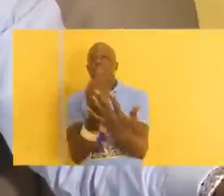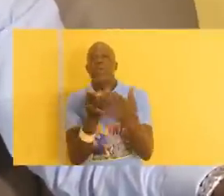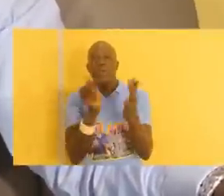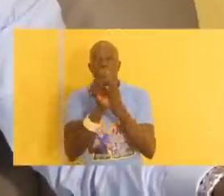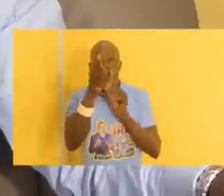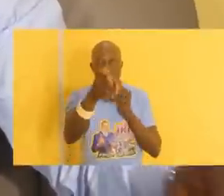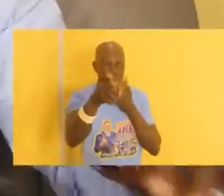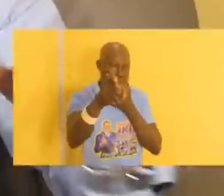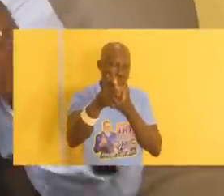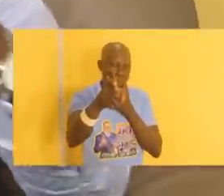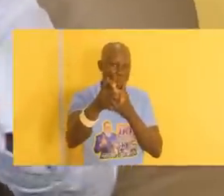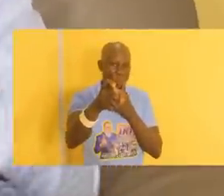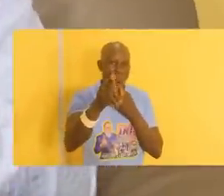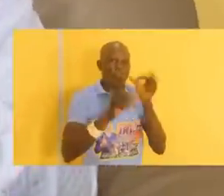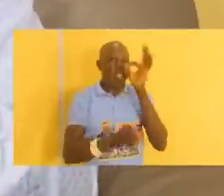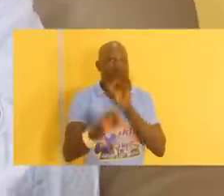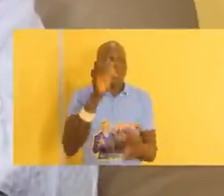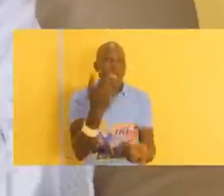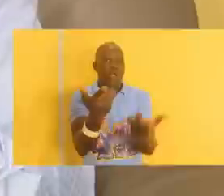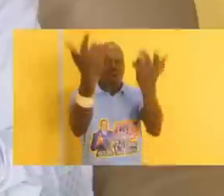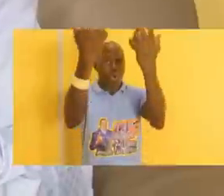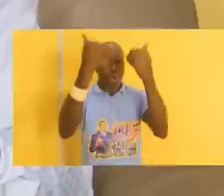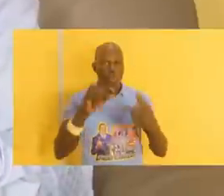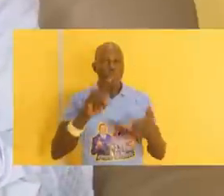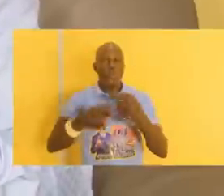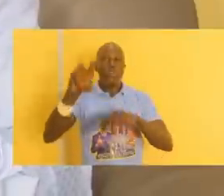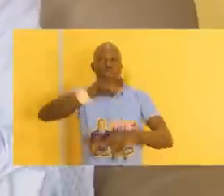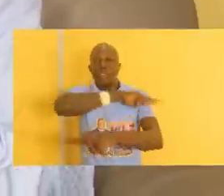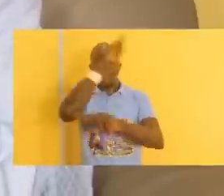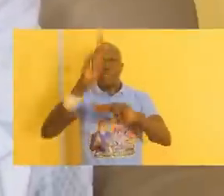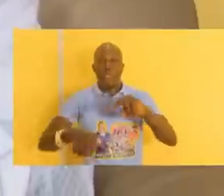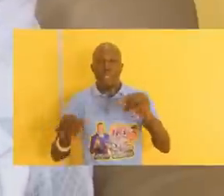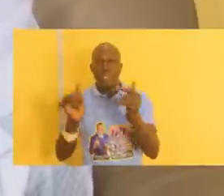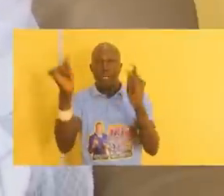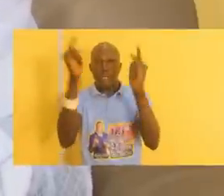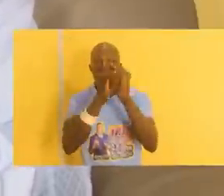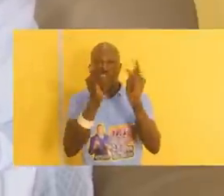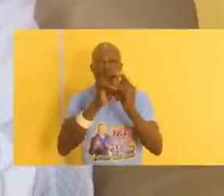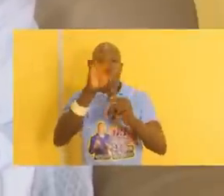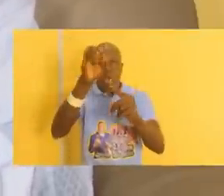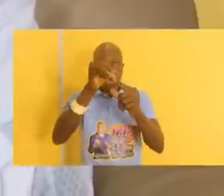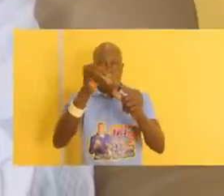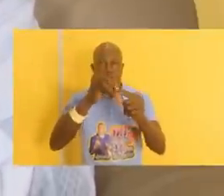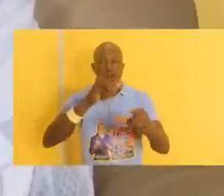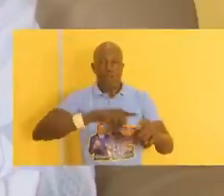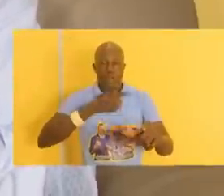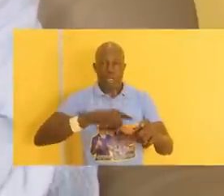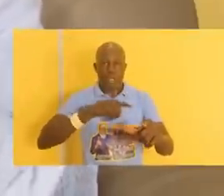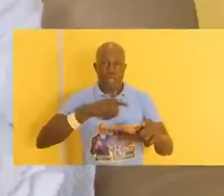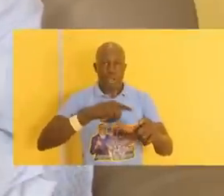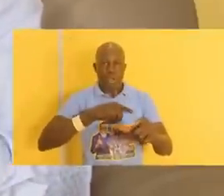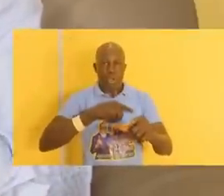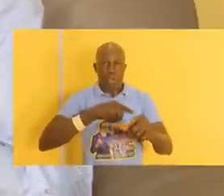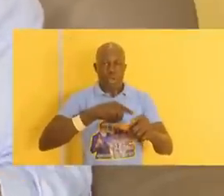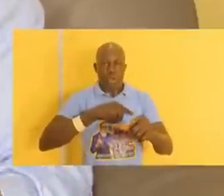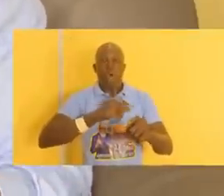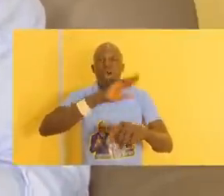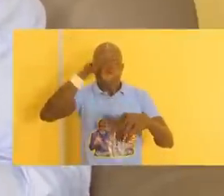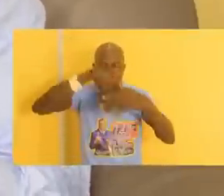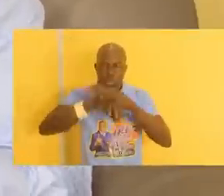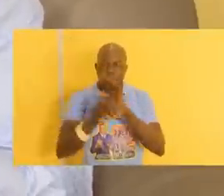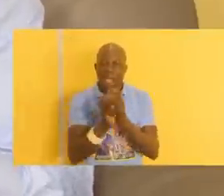is well with you. If you are coming to the national camp, if you are coming from Lagos, once